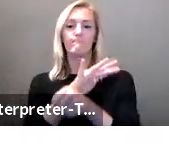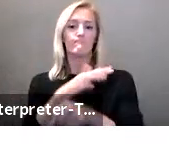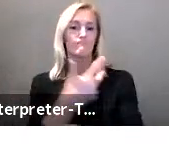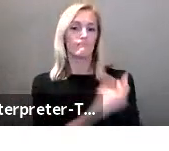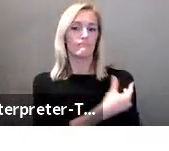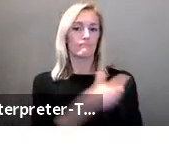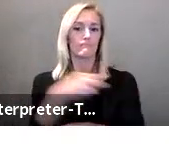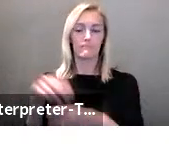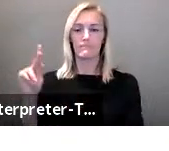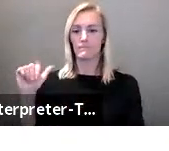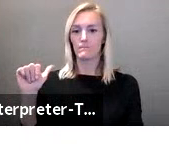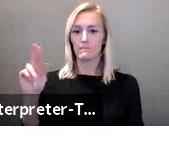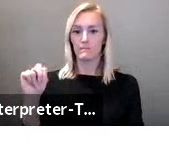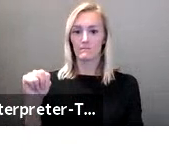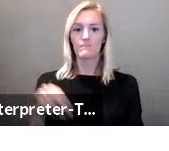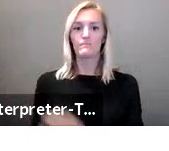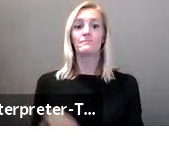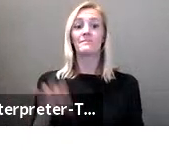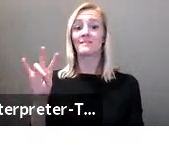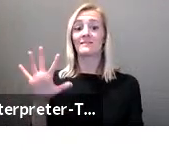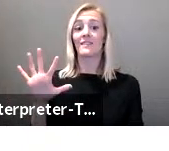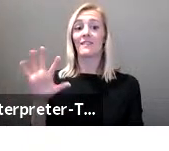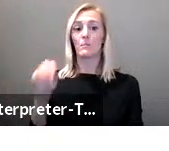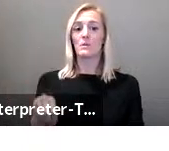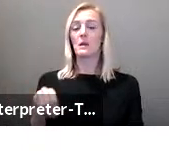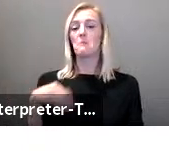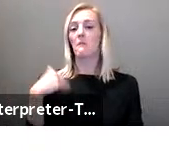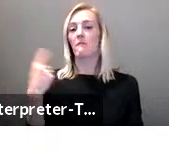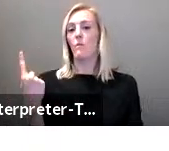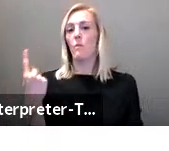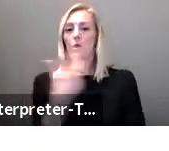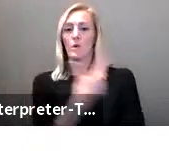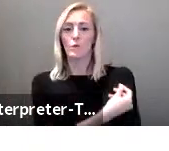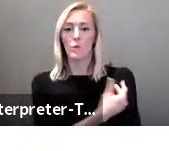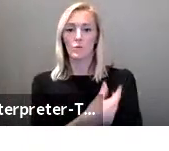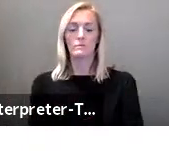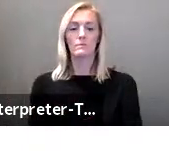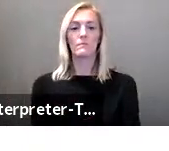Kansas and about 75% with 1 dose. We have